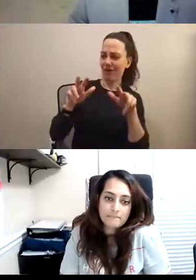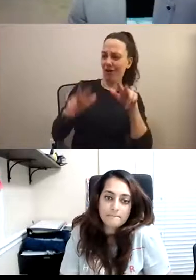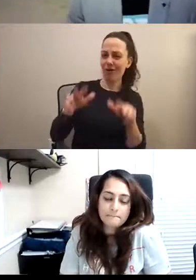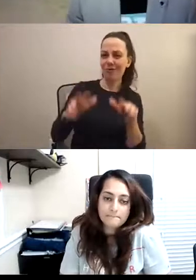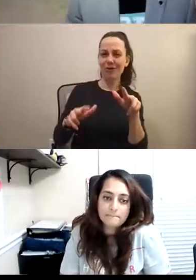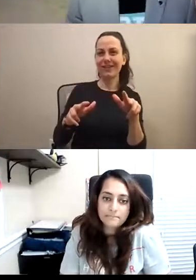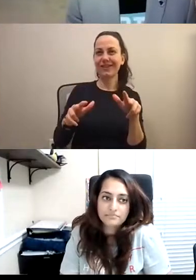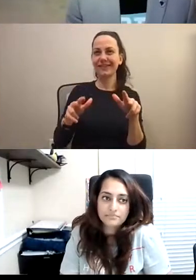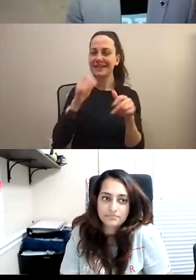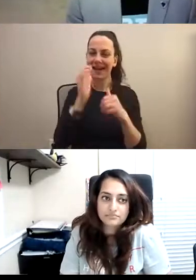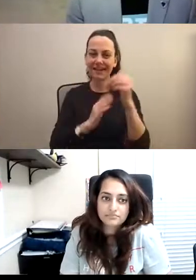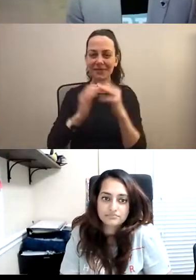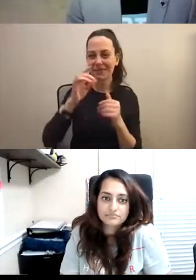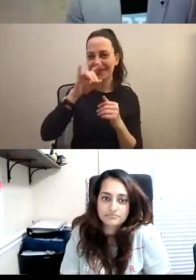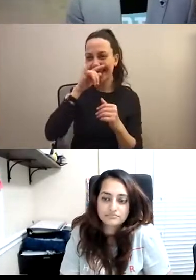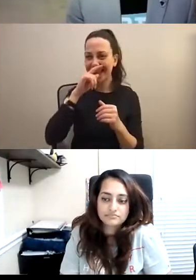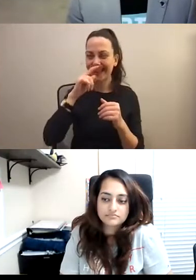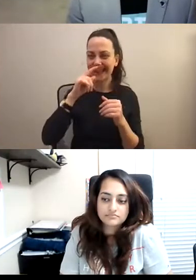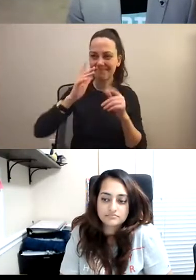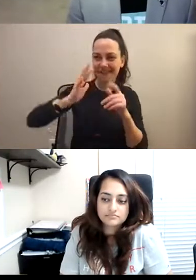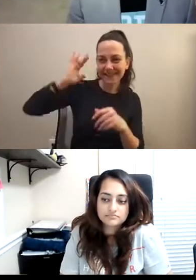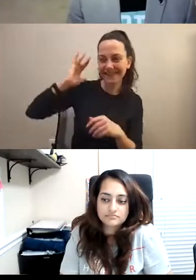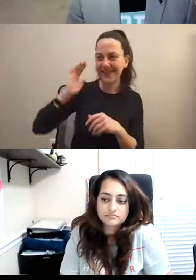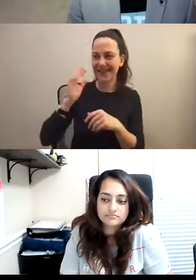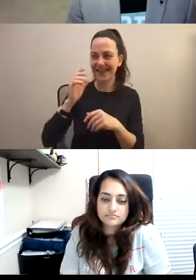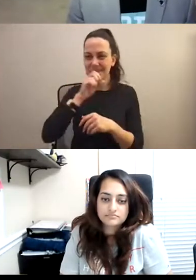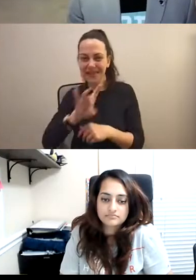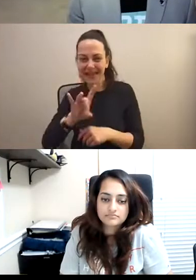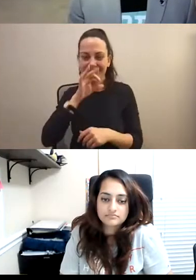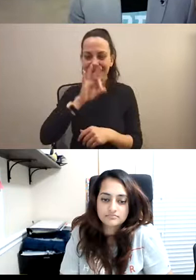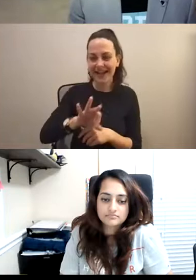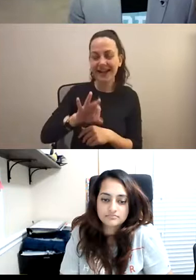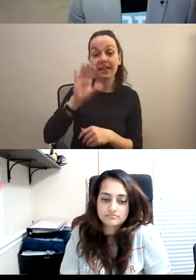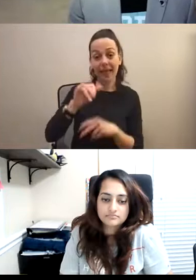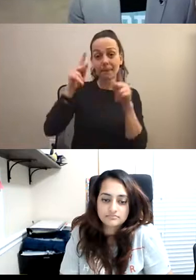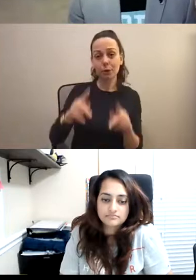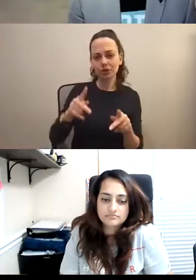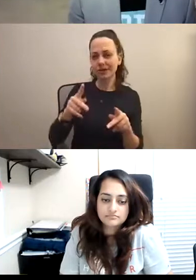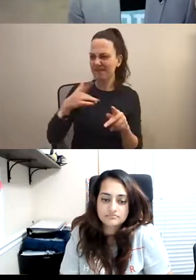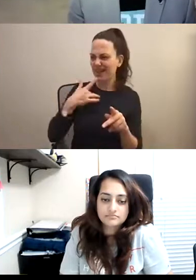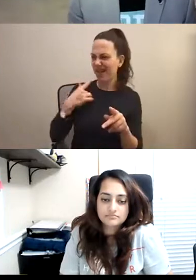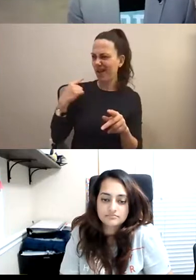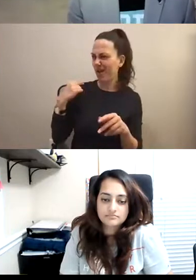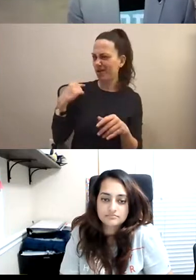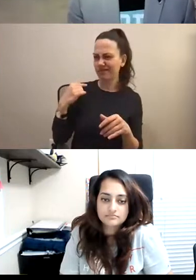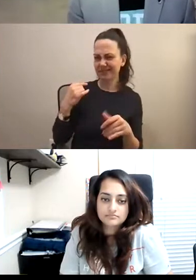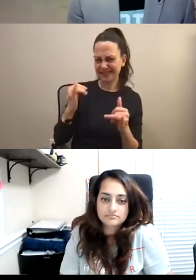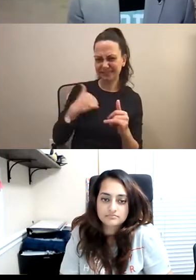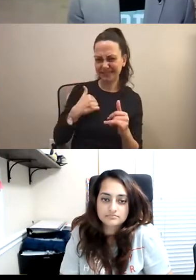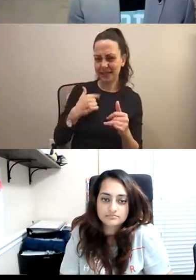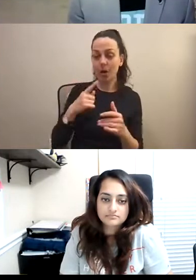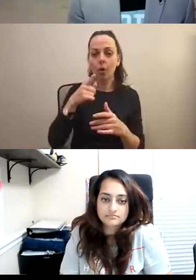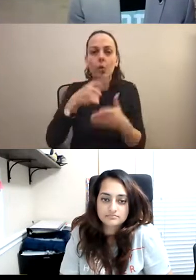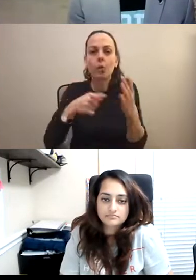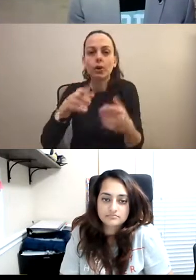like uncomfortable kid that you were when you were like 8 or 9. Lean into that person again and be like, what are the things that you liked when you